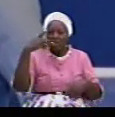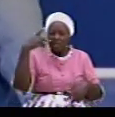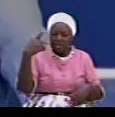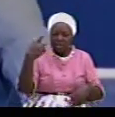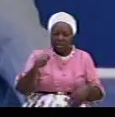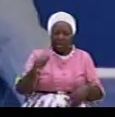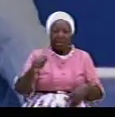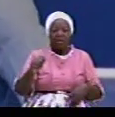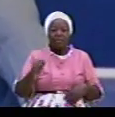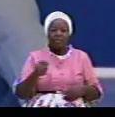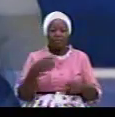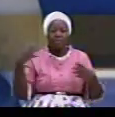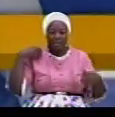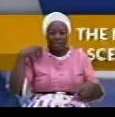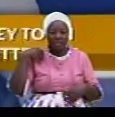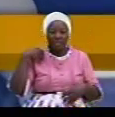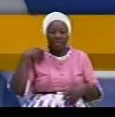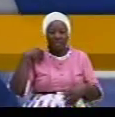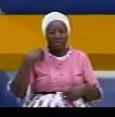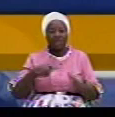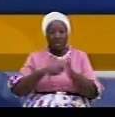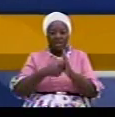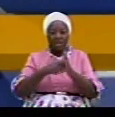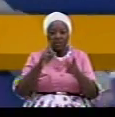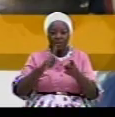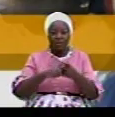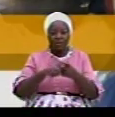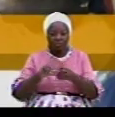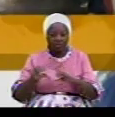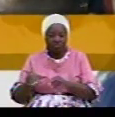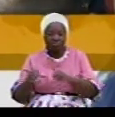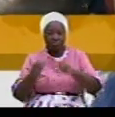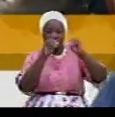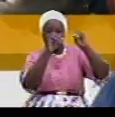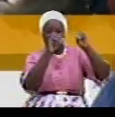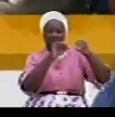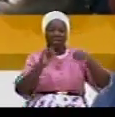ascending, better life is coming to you tonight.